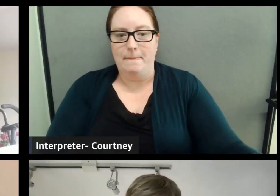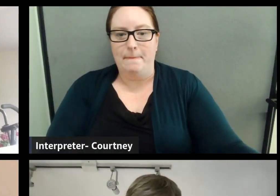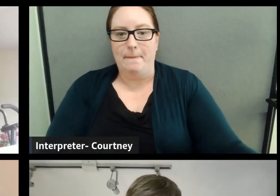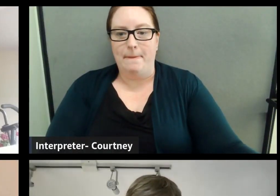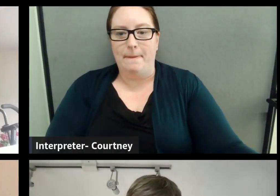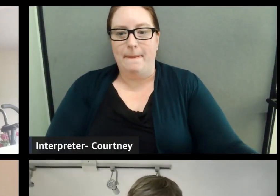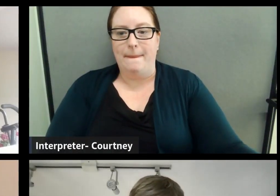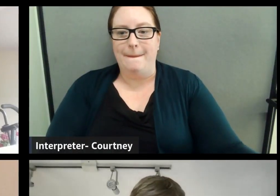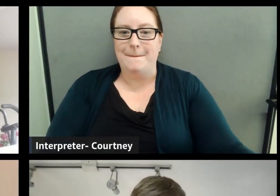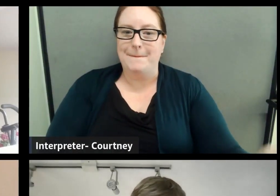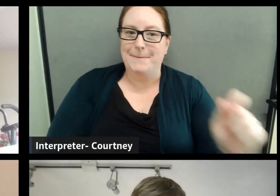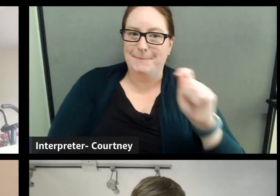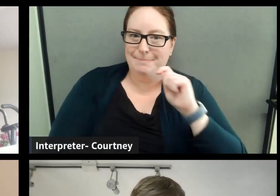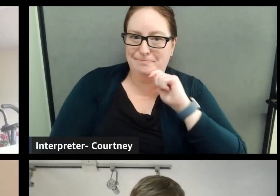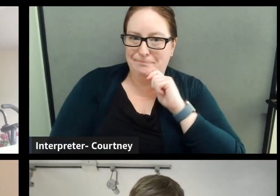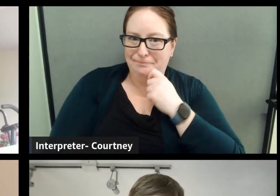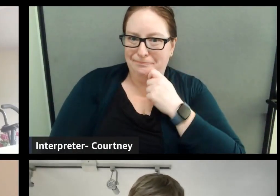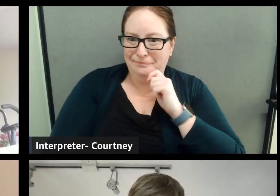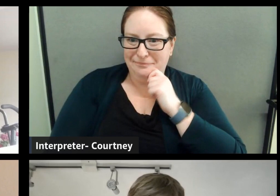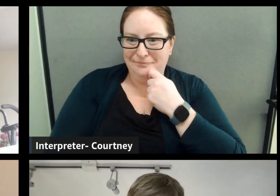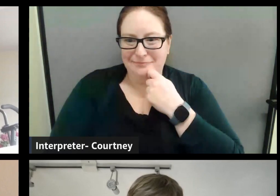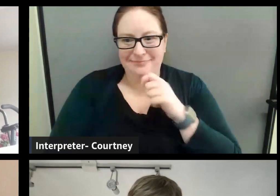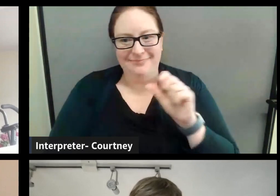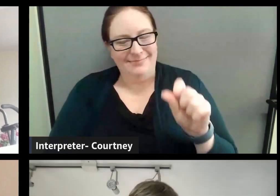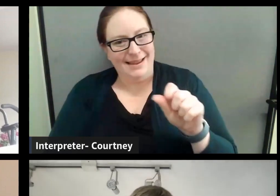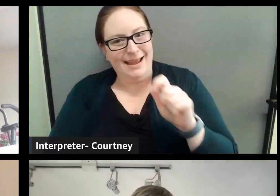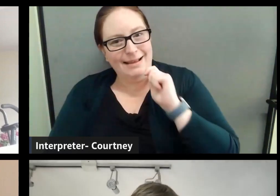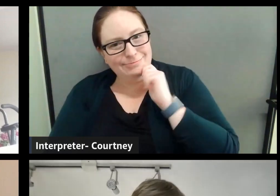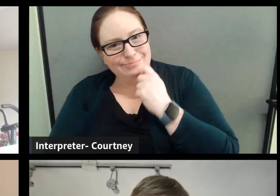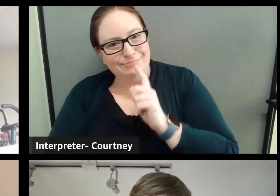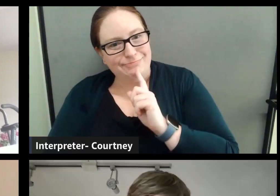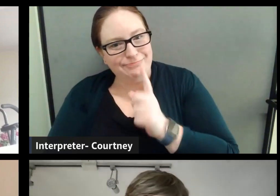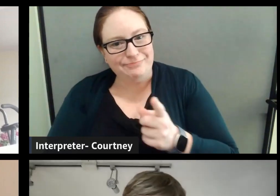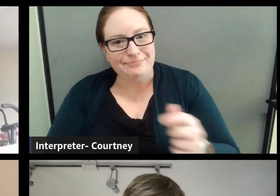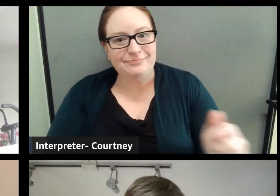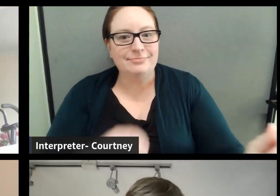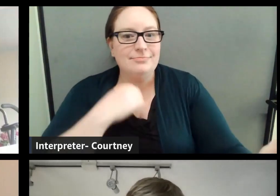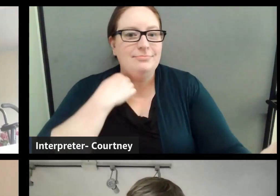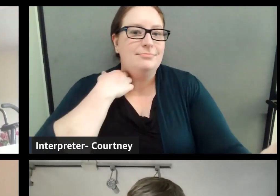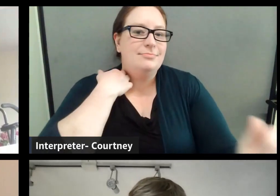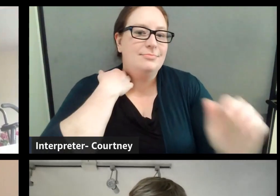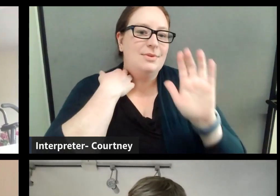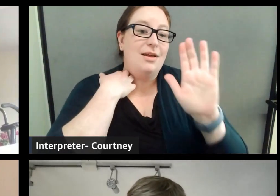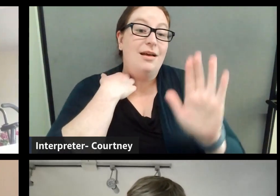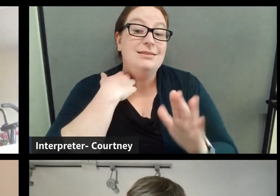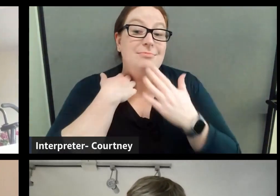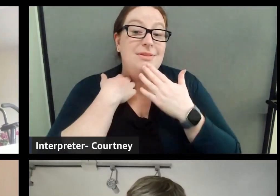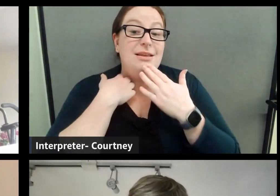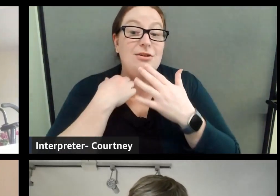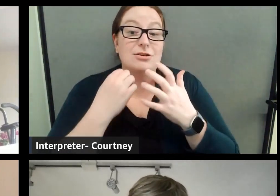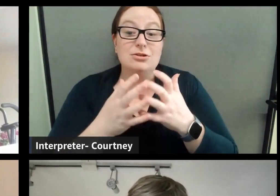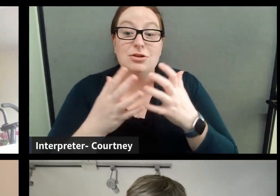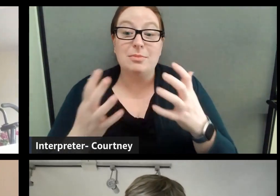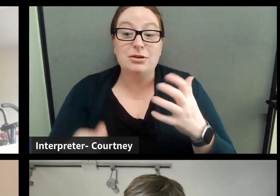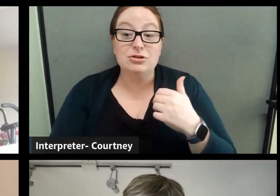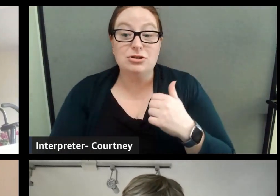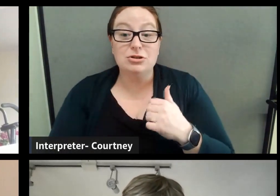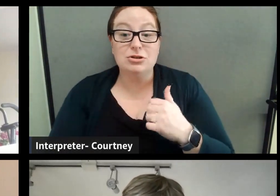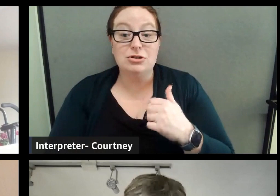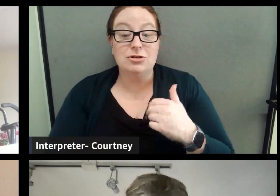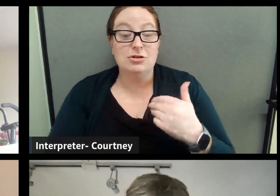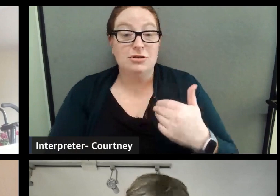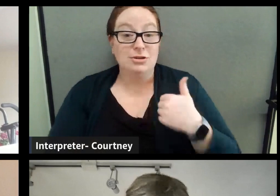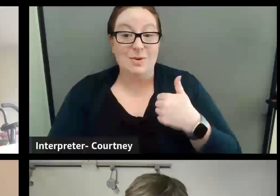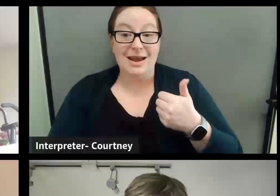Super cool. Yeah, it really is. Well, awesome. Thanks so much. Let's see. Do we have any